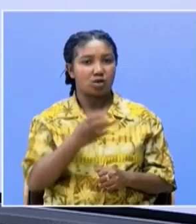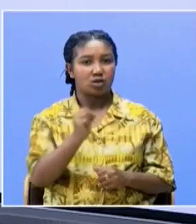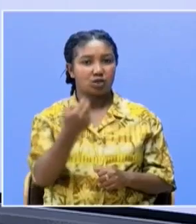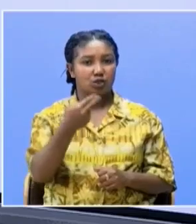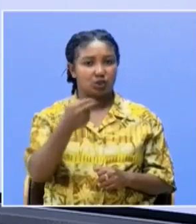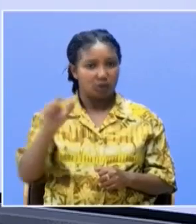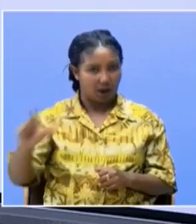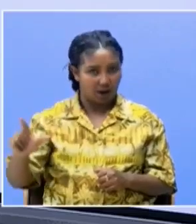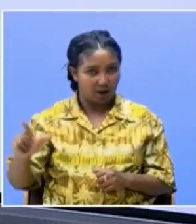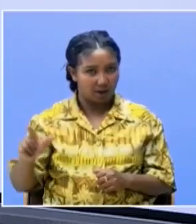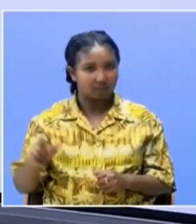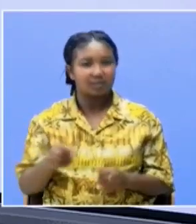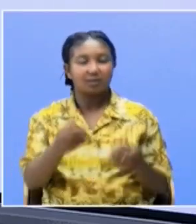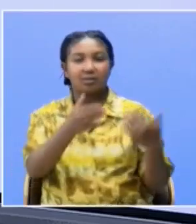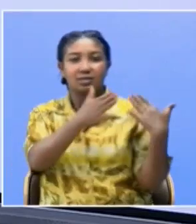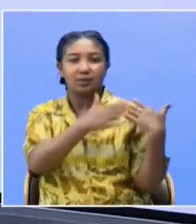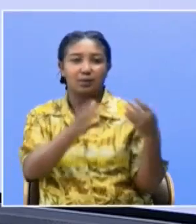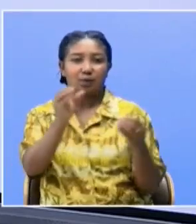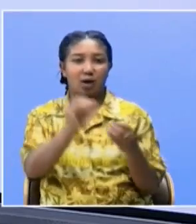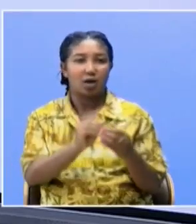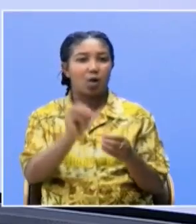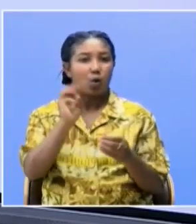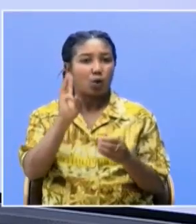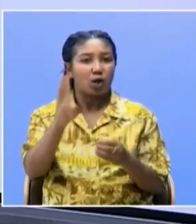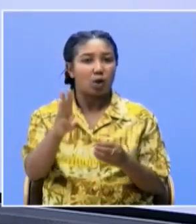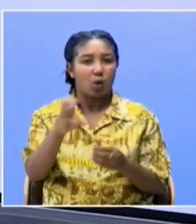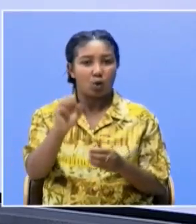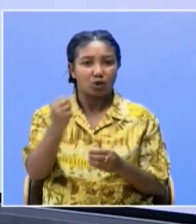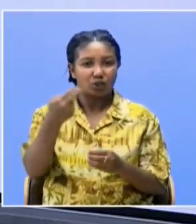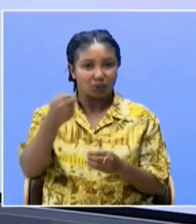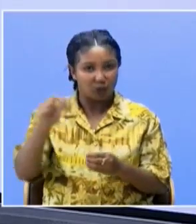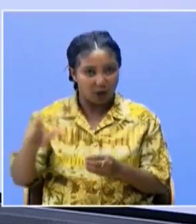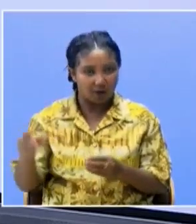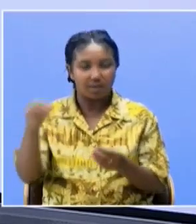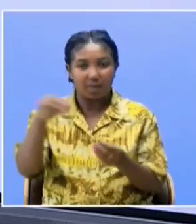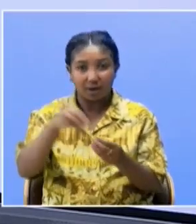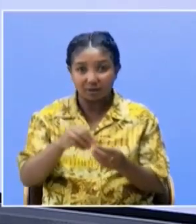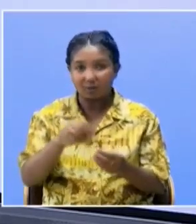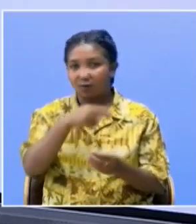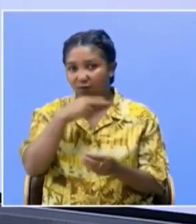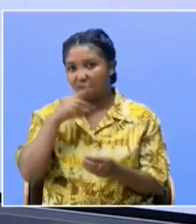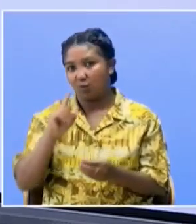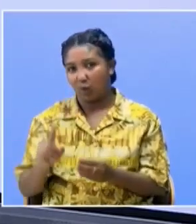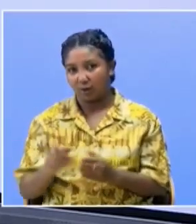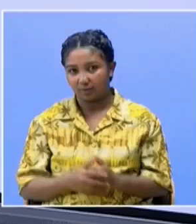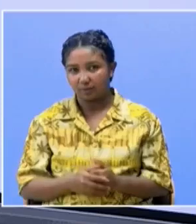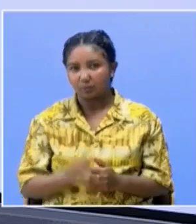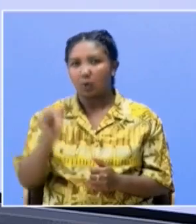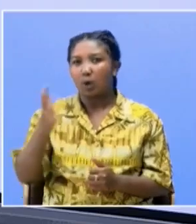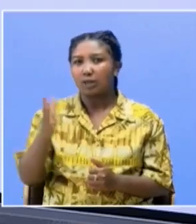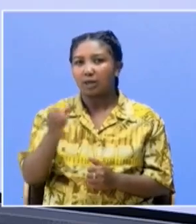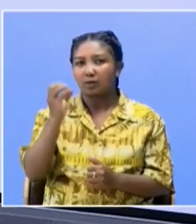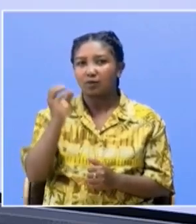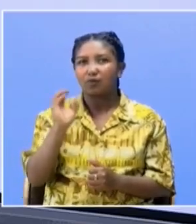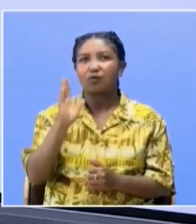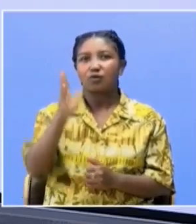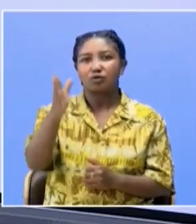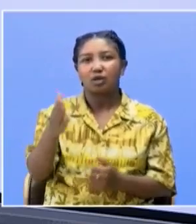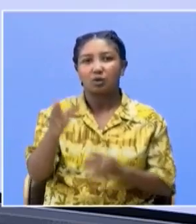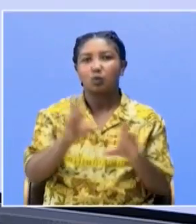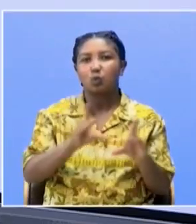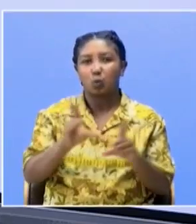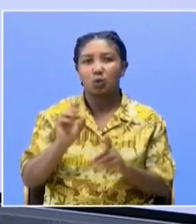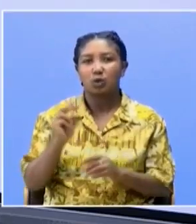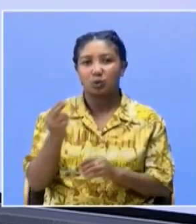So subject plus will or shall plus verb 1. For what kind of future do we use it? For